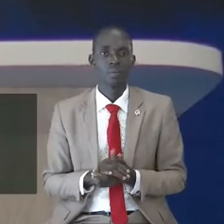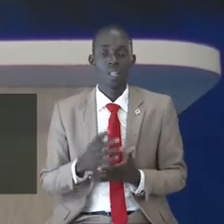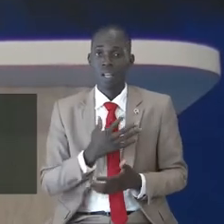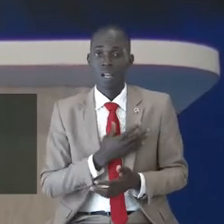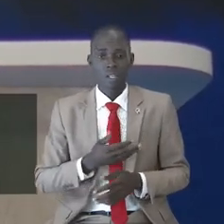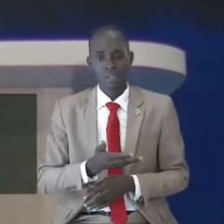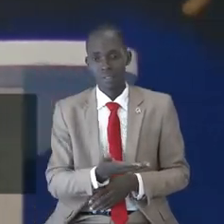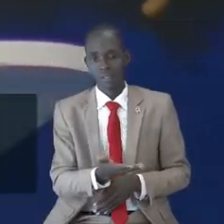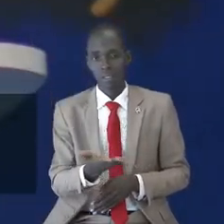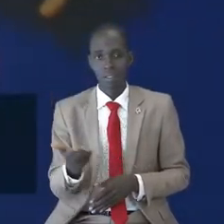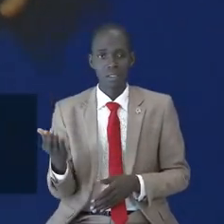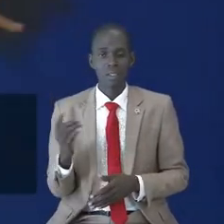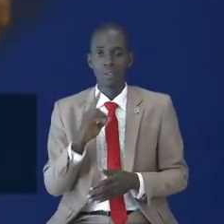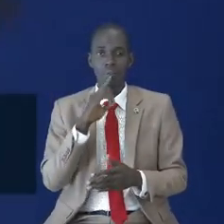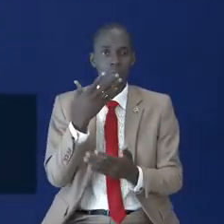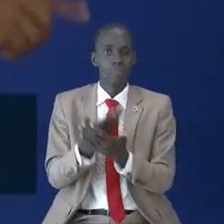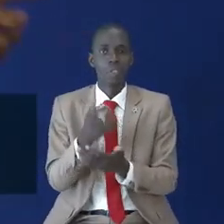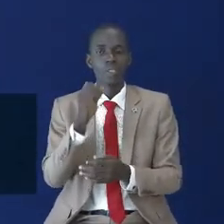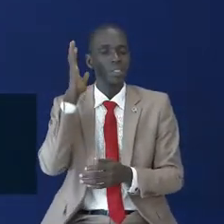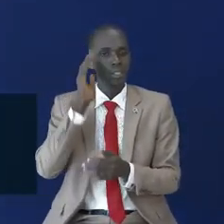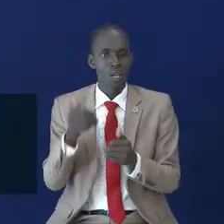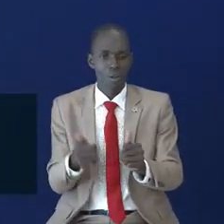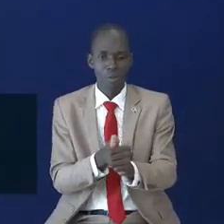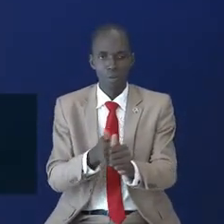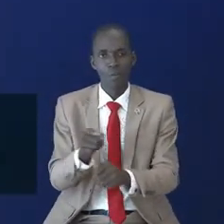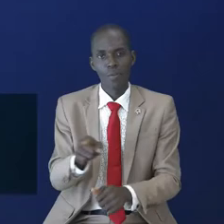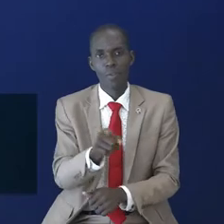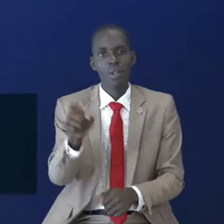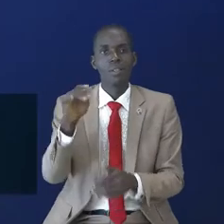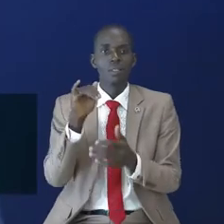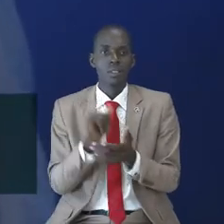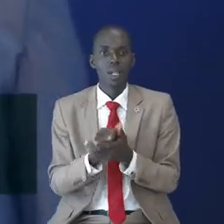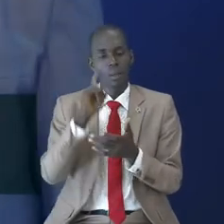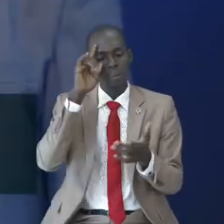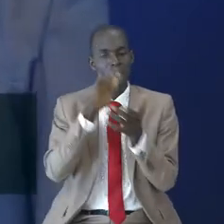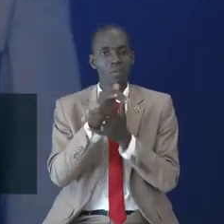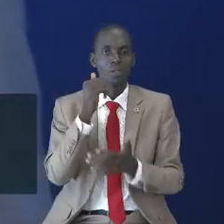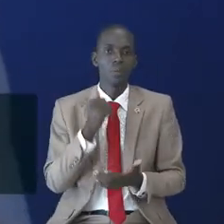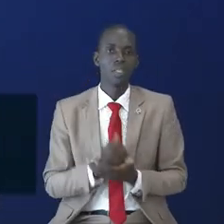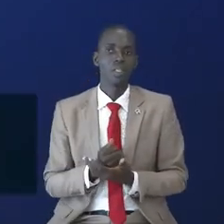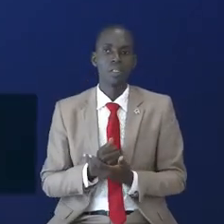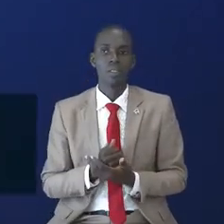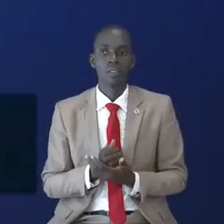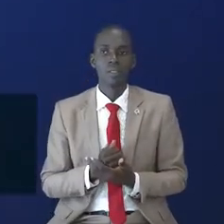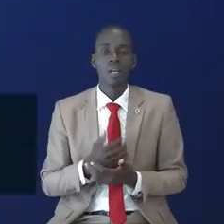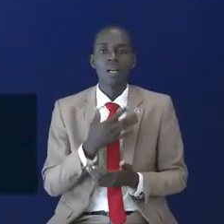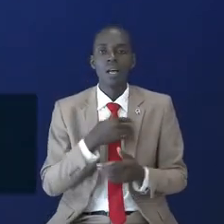17. And these signs shall follow them that believe. Are the believers